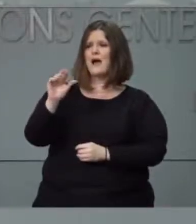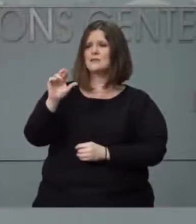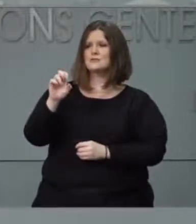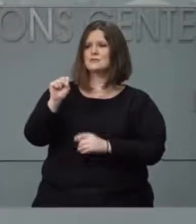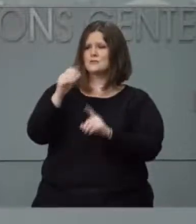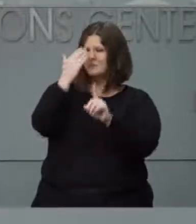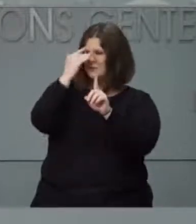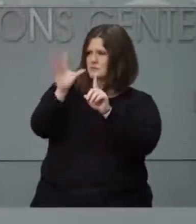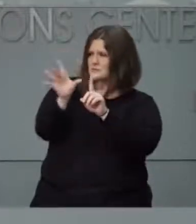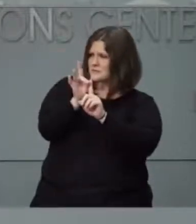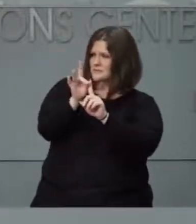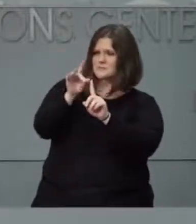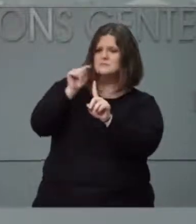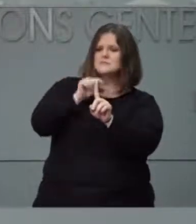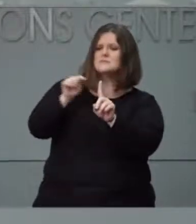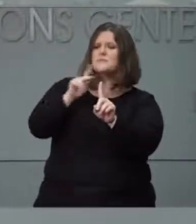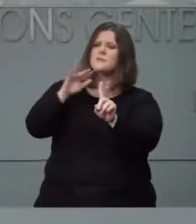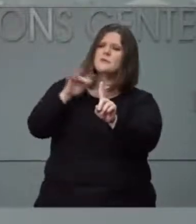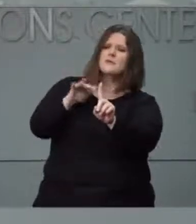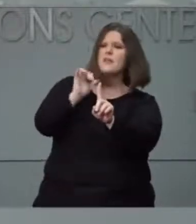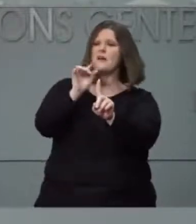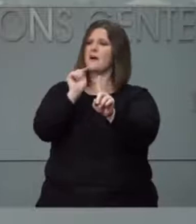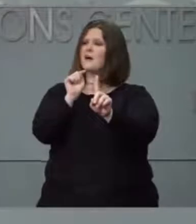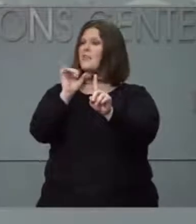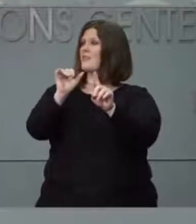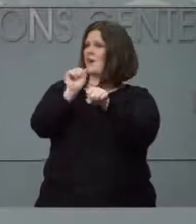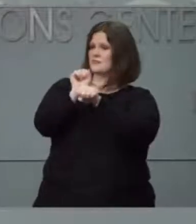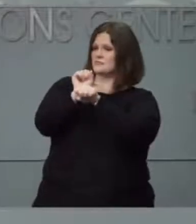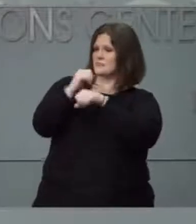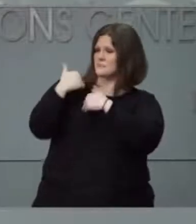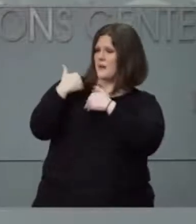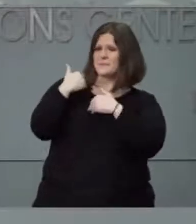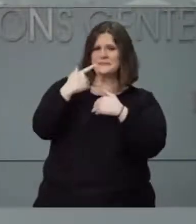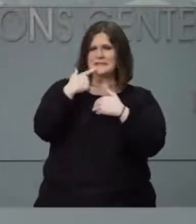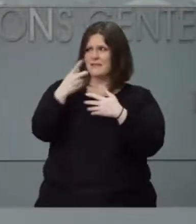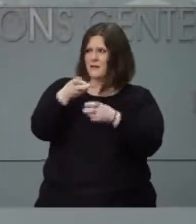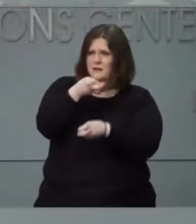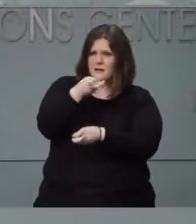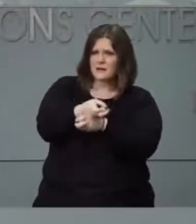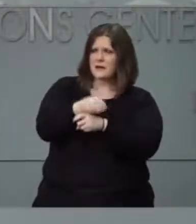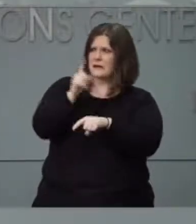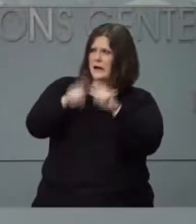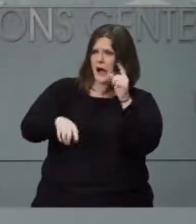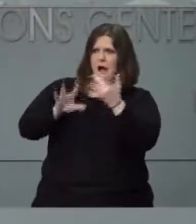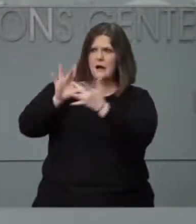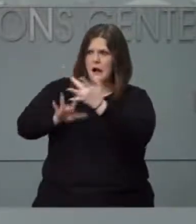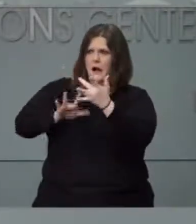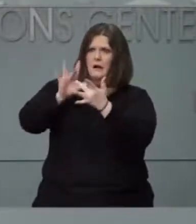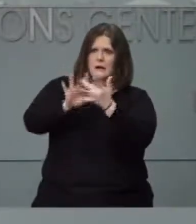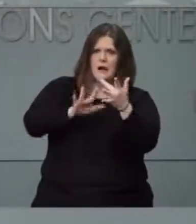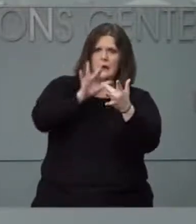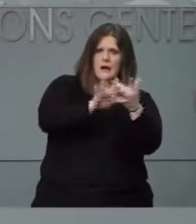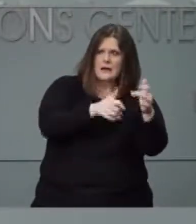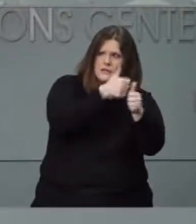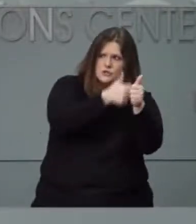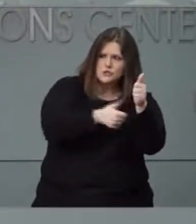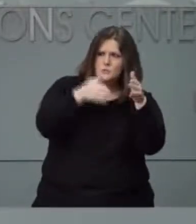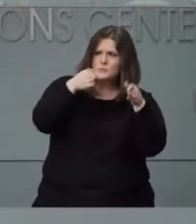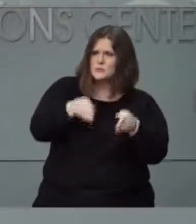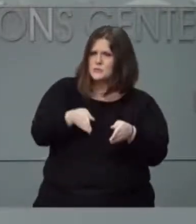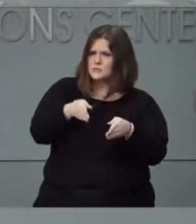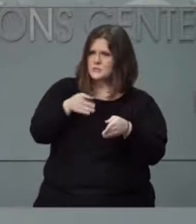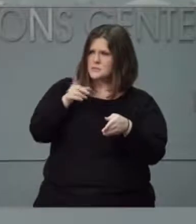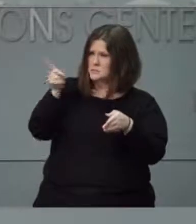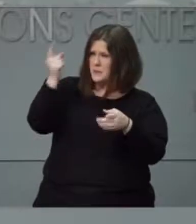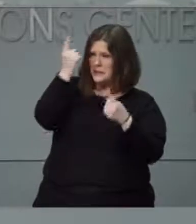numbers that they know they won't be able to make contact with every single person. I was wondering if there were any new statewide initiatives